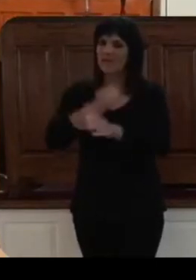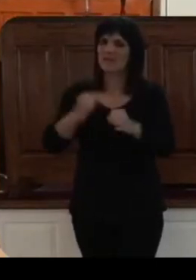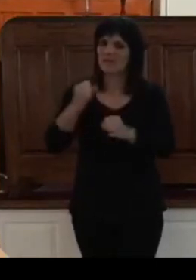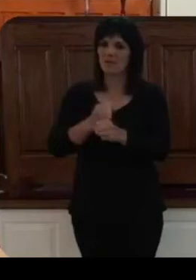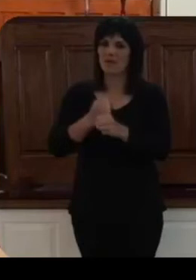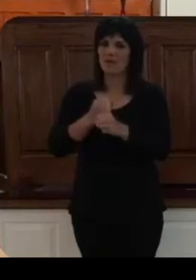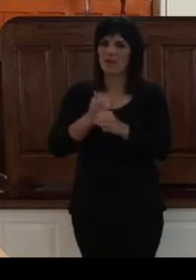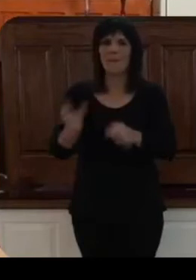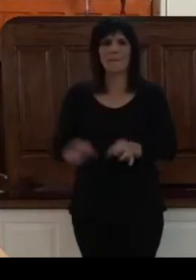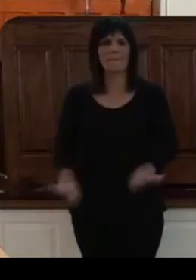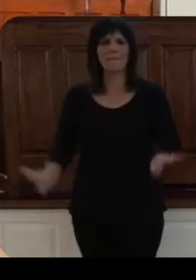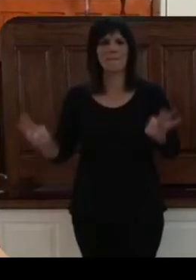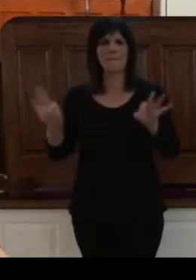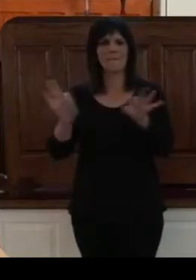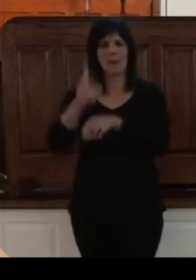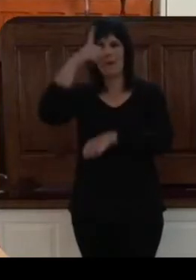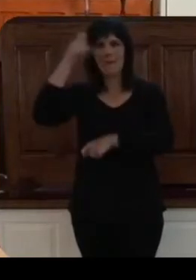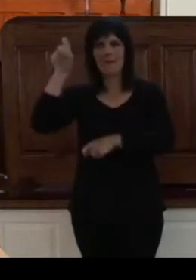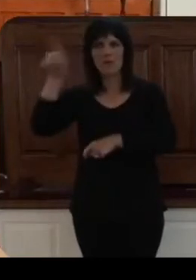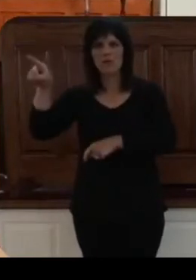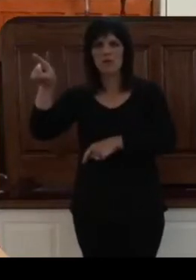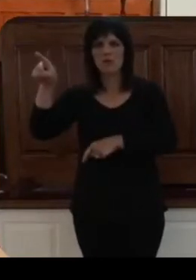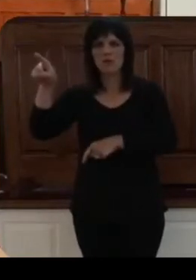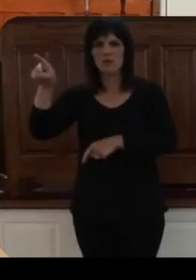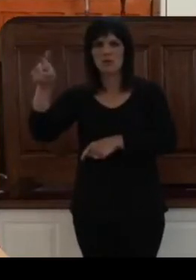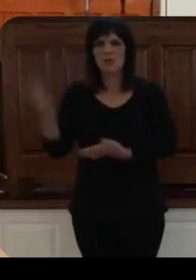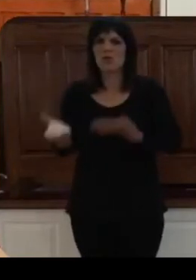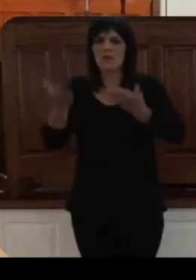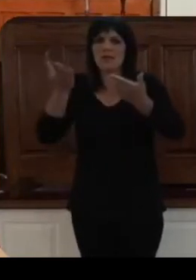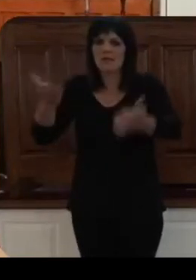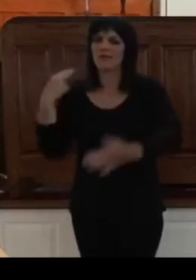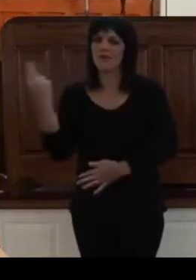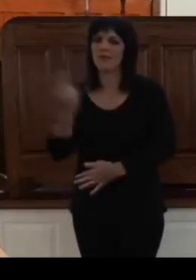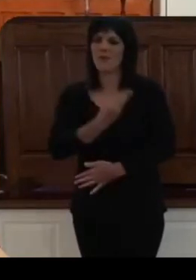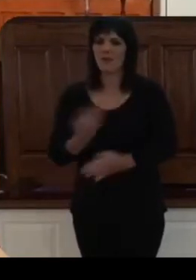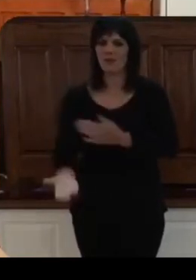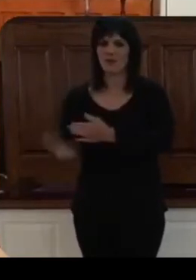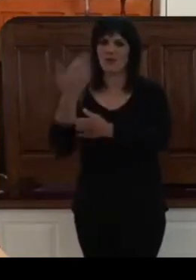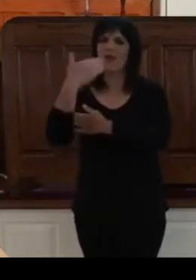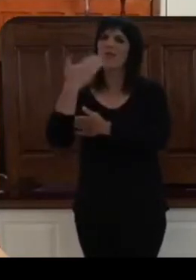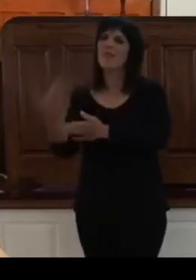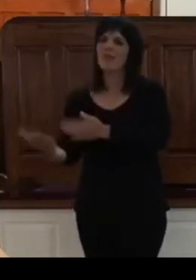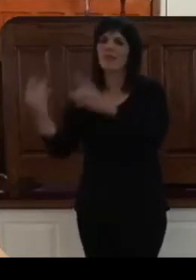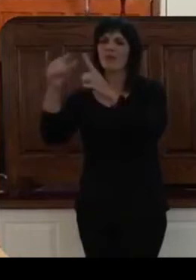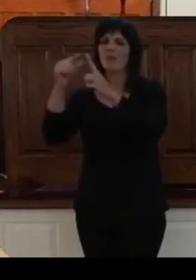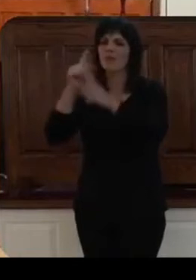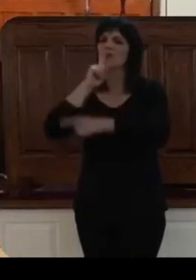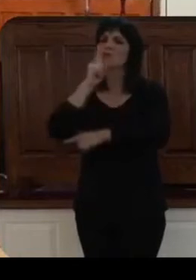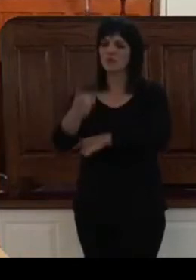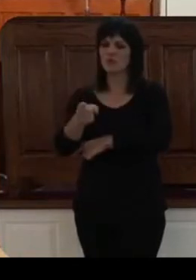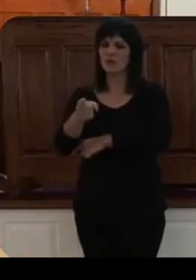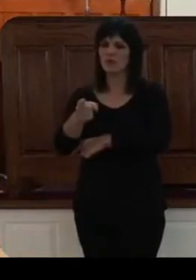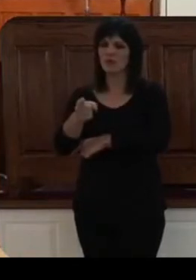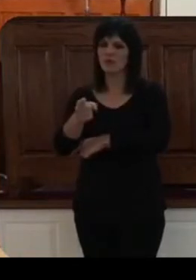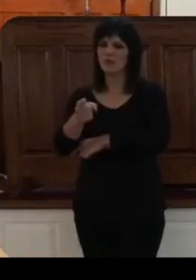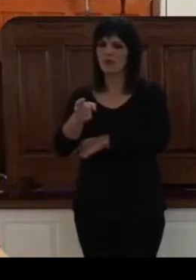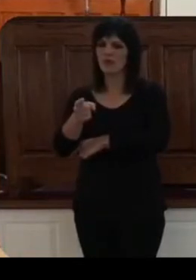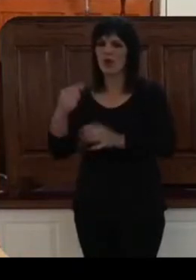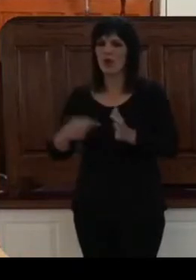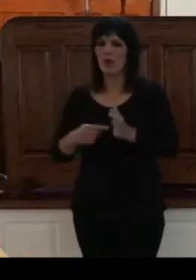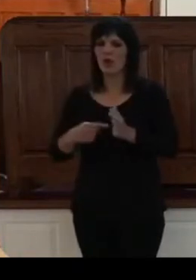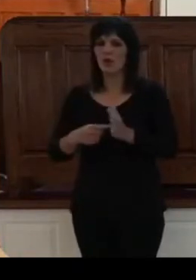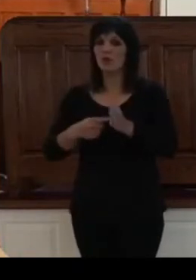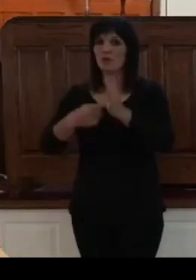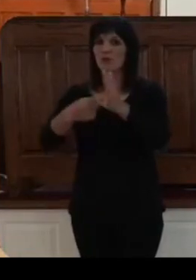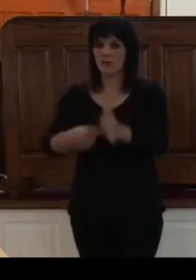importantly, because you're going to pour yourself into us this morning. Thank you for your word, which is truth. Now guide us in it. I pray for